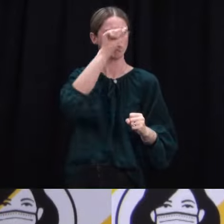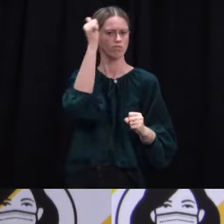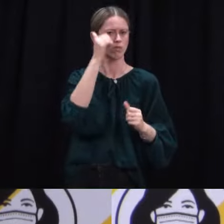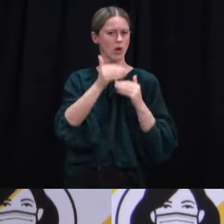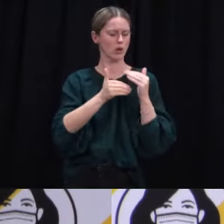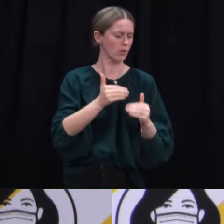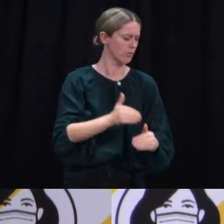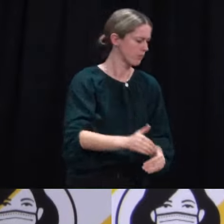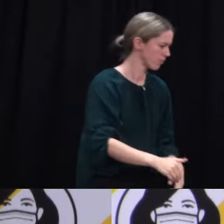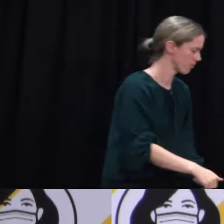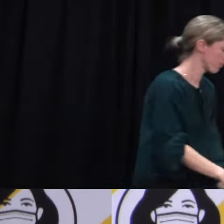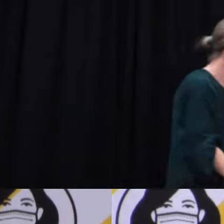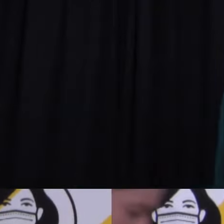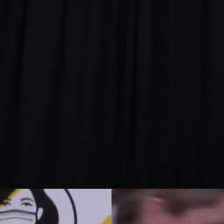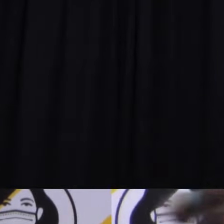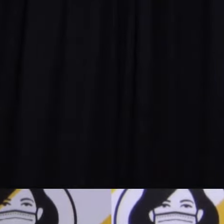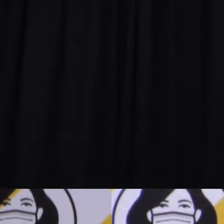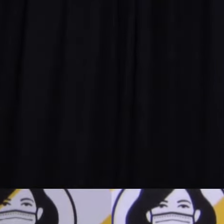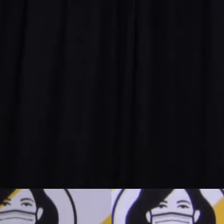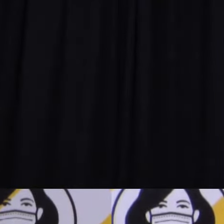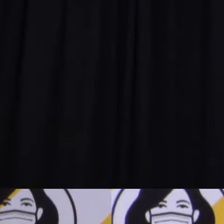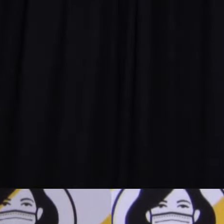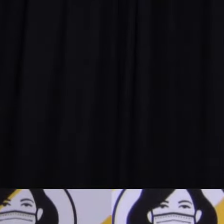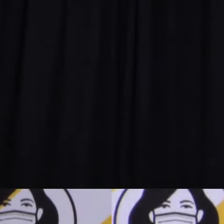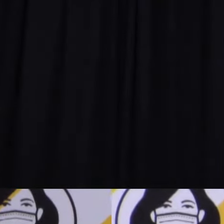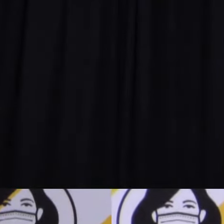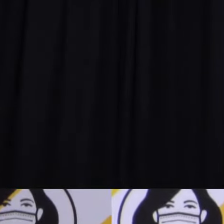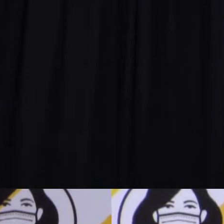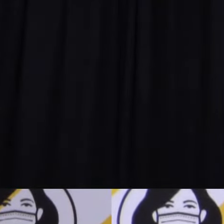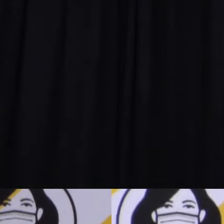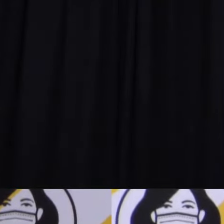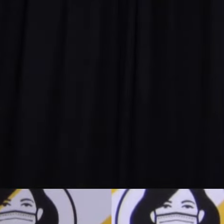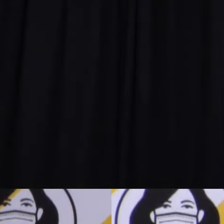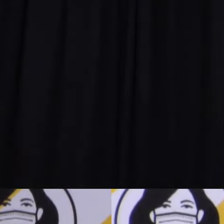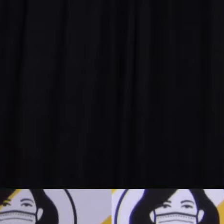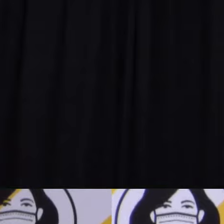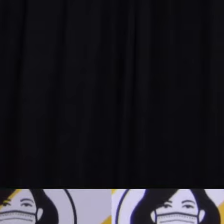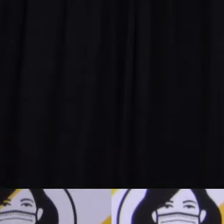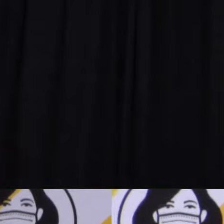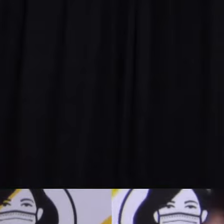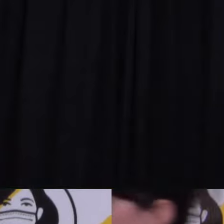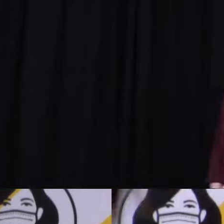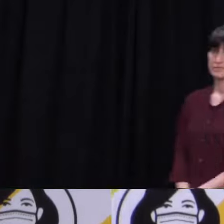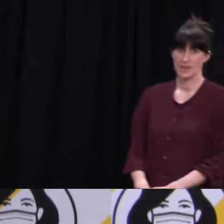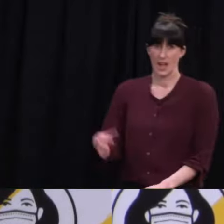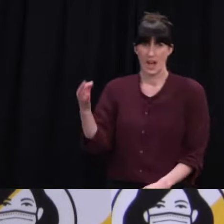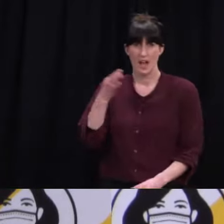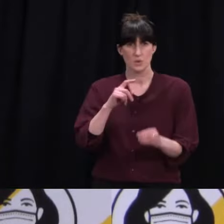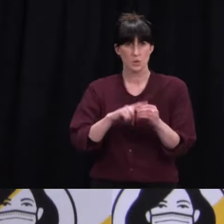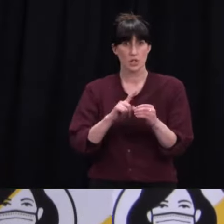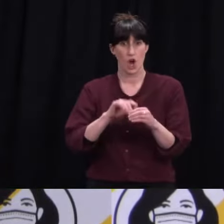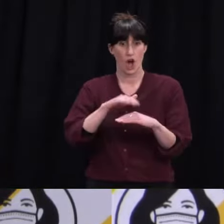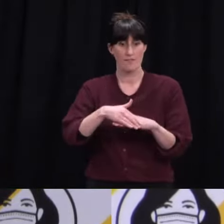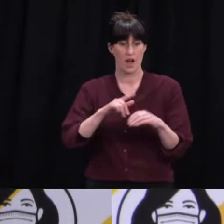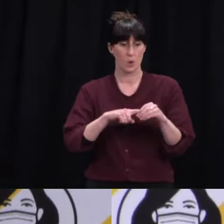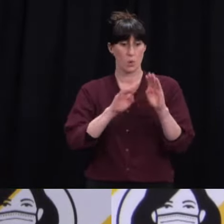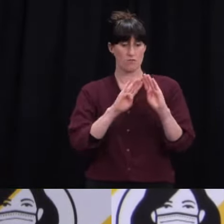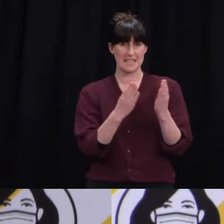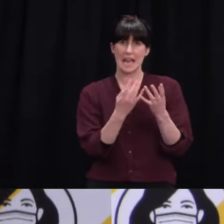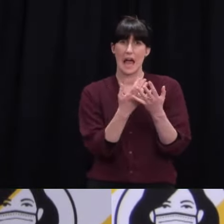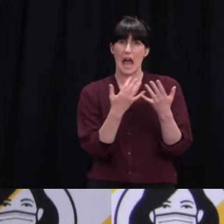Well, last three questions over here. What's the number of active cases in quarantine versus out of quarantine right now? I don't know. I don't have that number with me, but we can get that